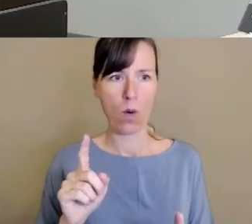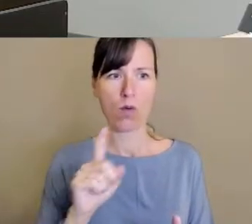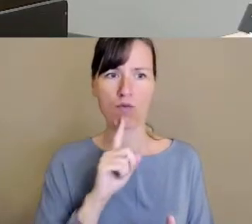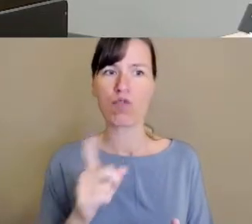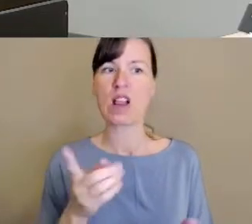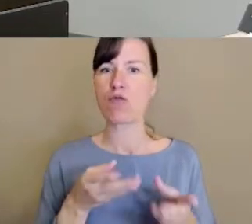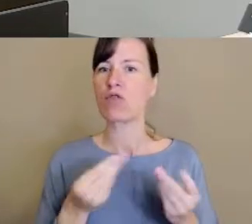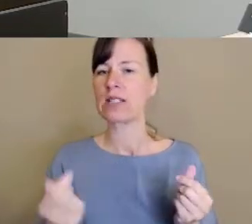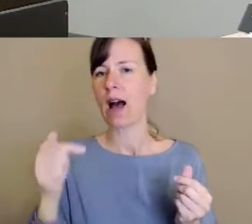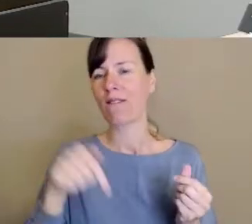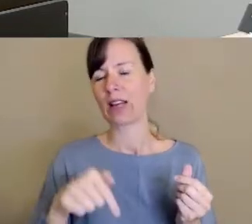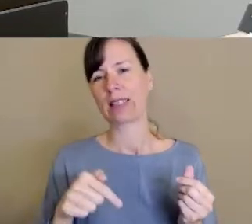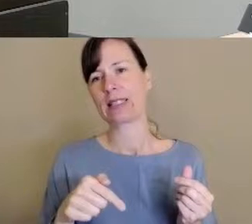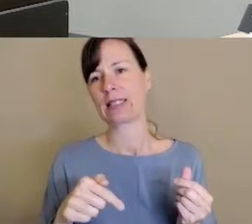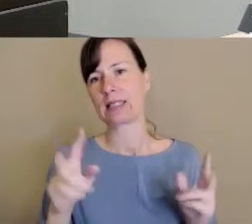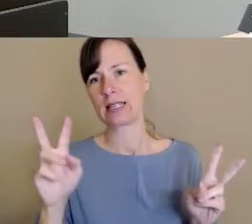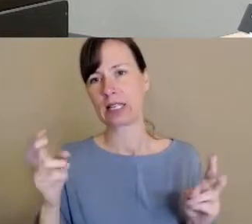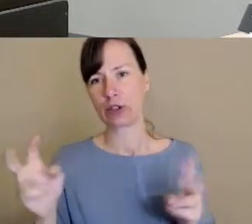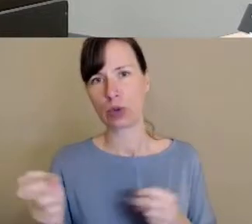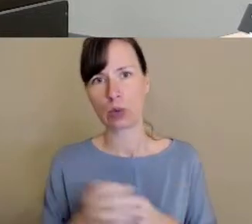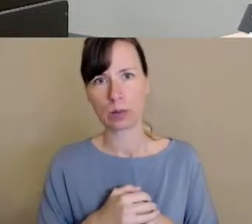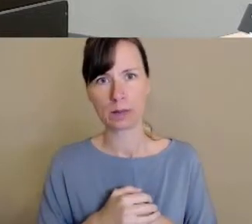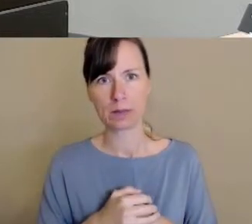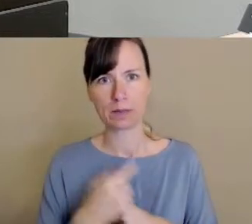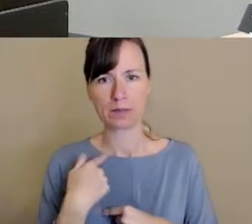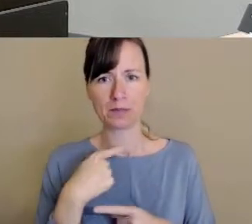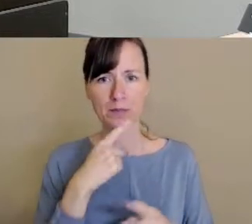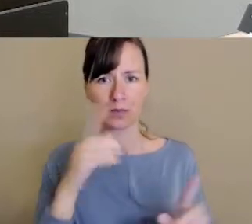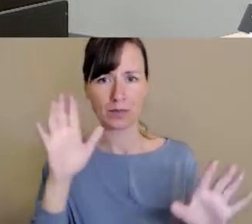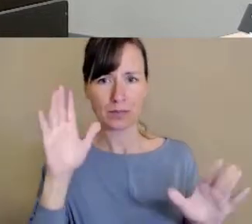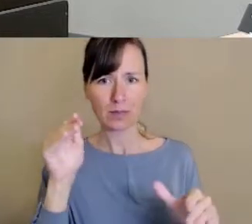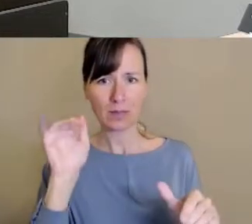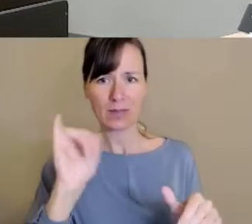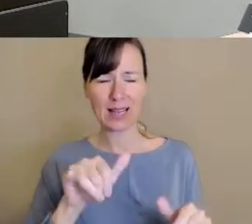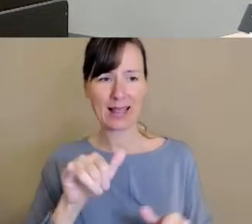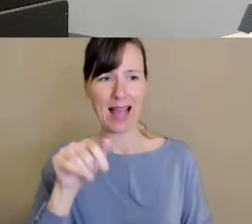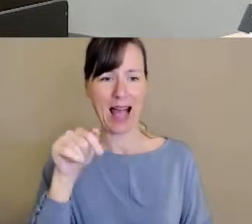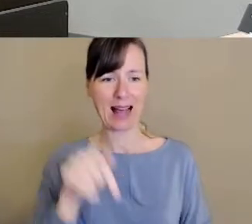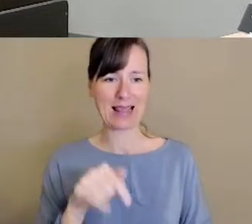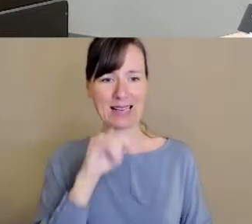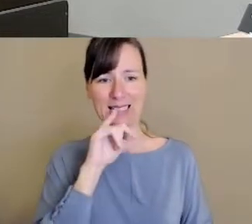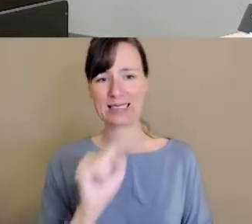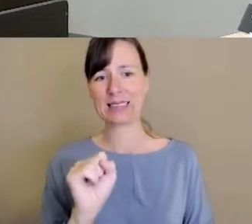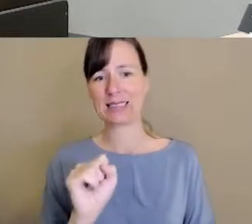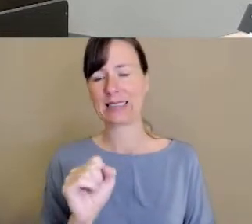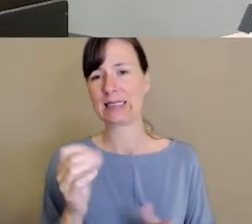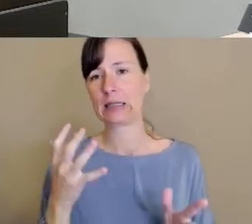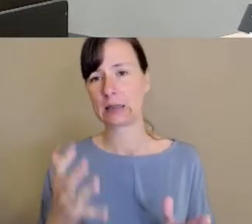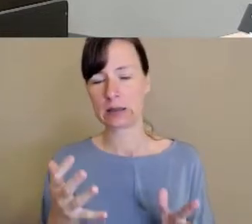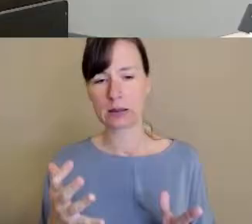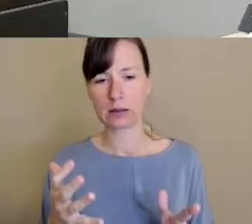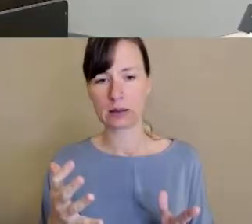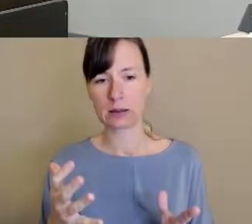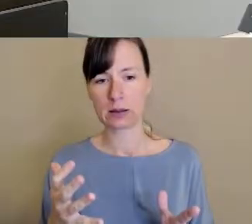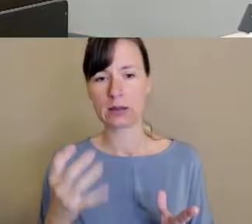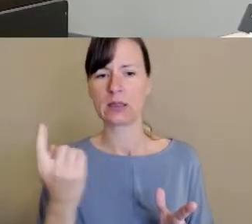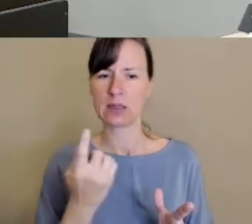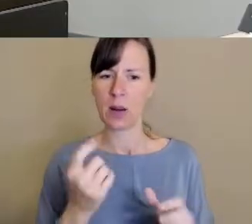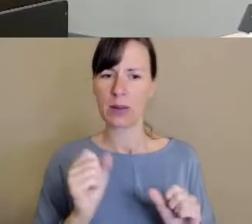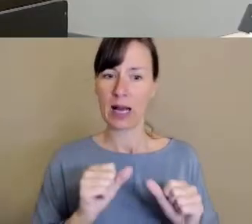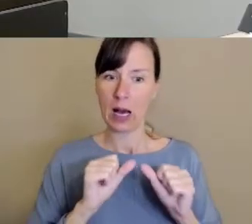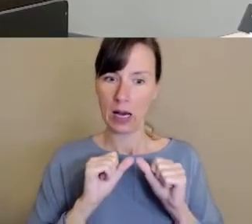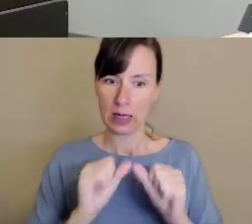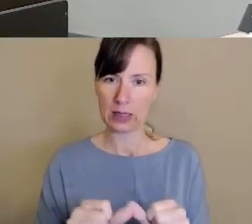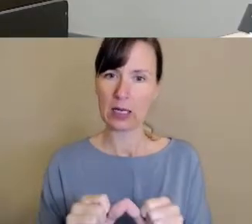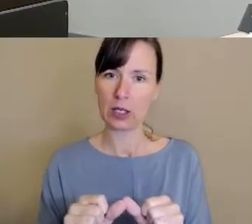resolving this issue. And we're hoping that this is an assurance that you will continue to